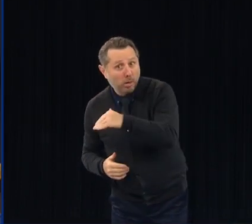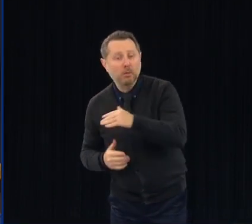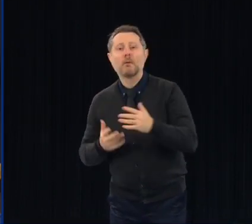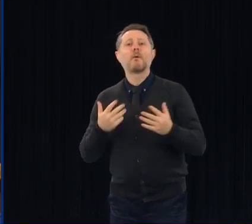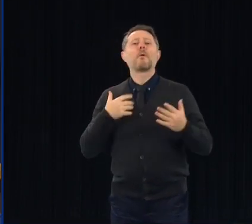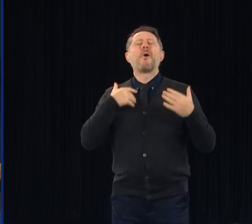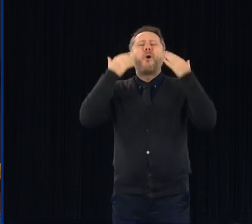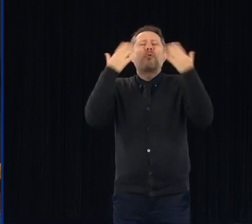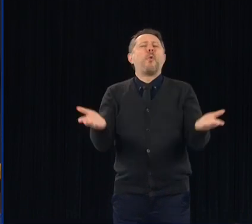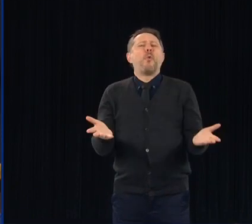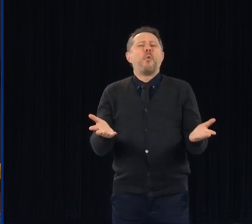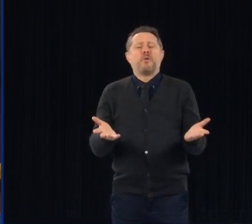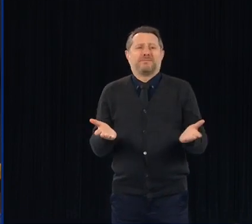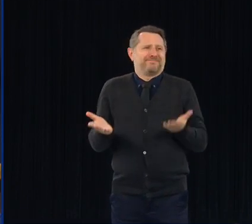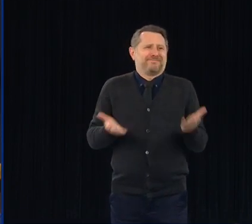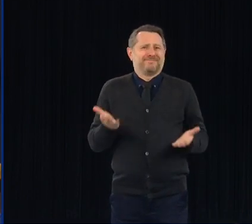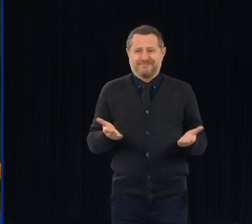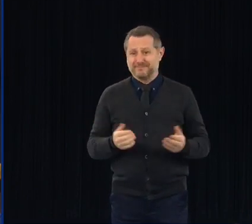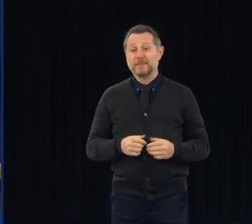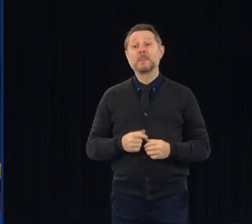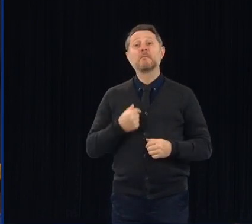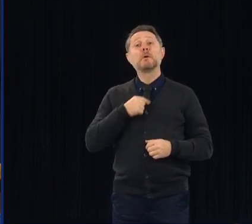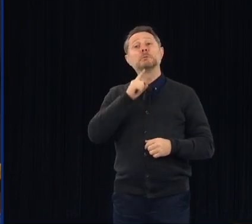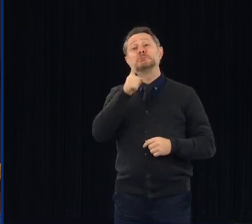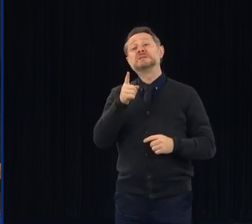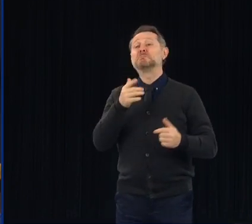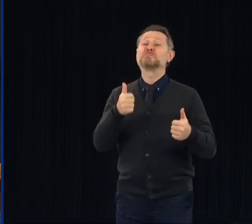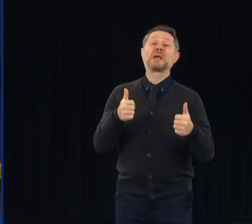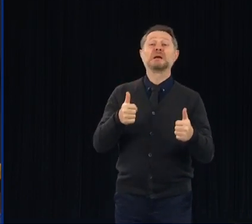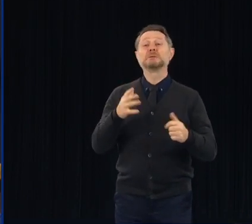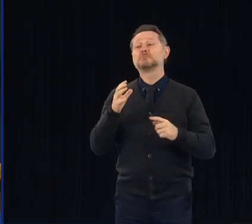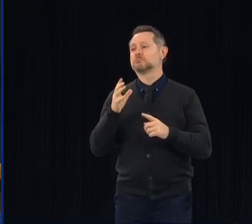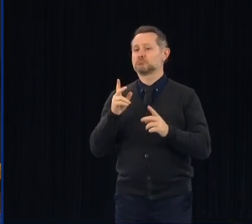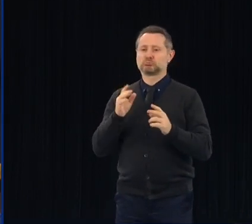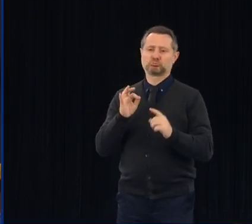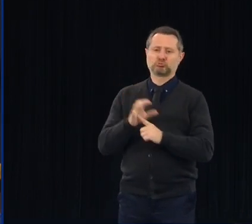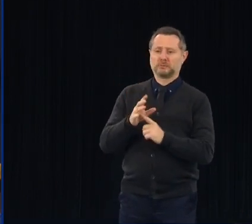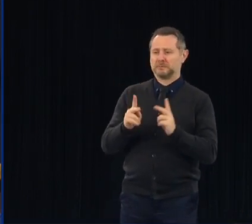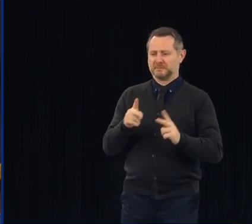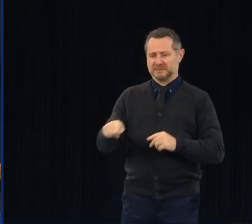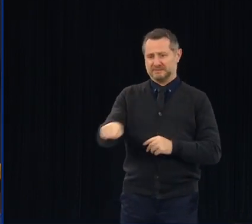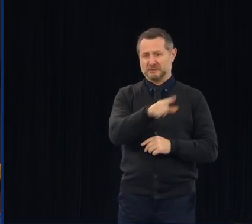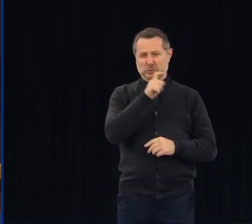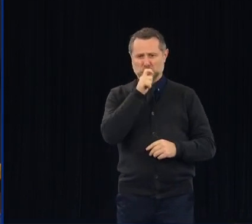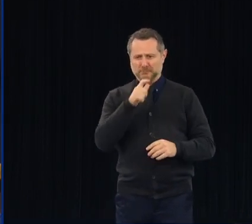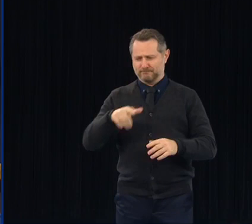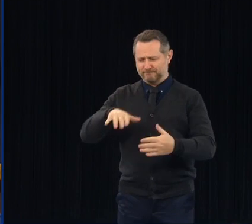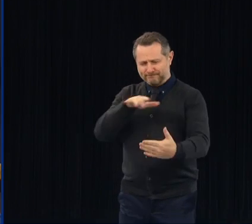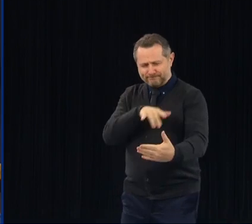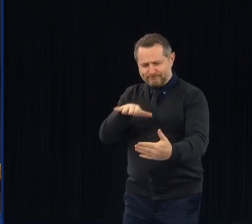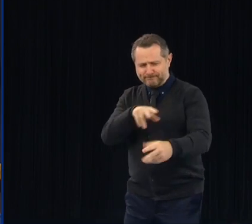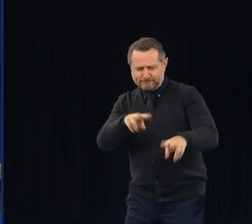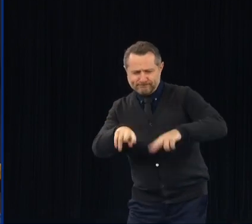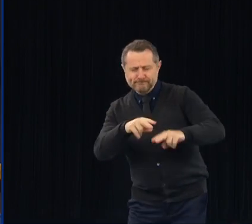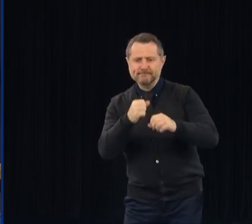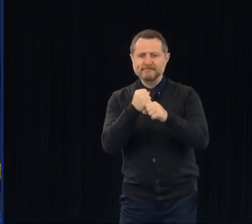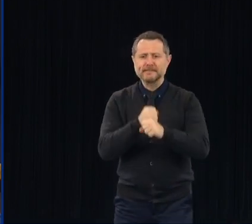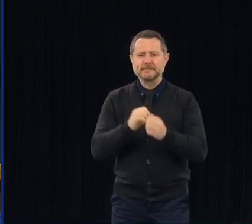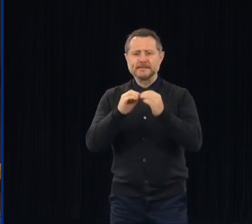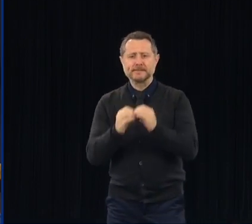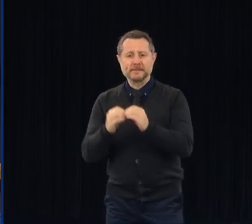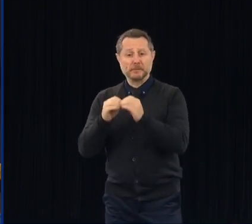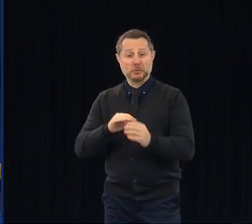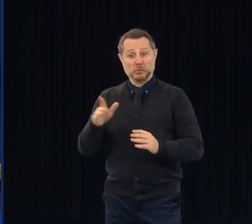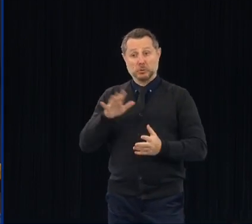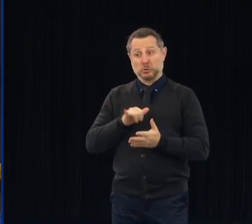this. And we have the best minds in the country, literally on the globe, advising us, because New York is the first. I